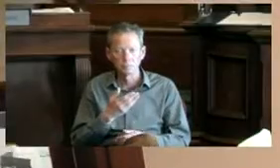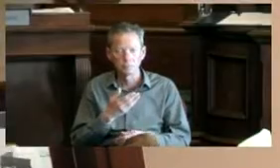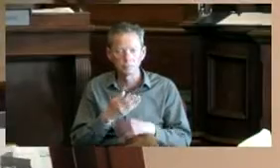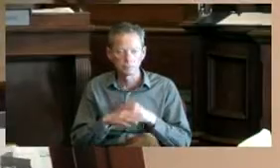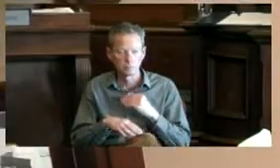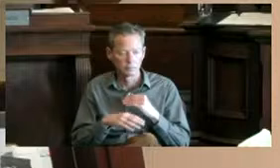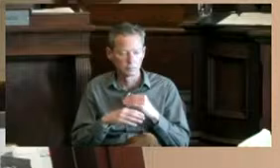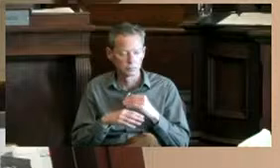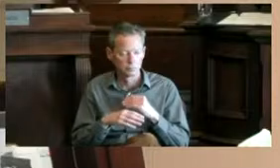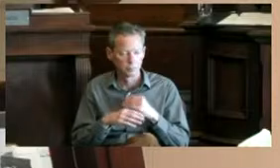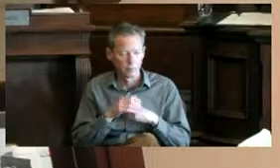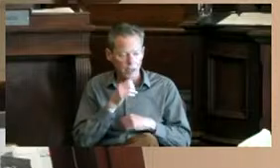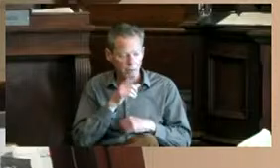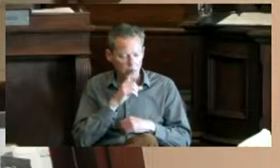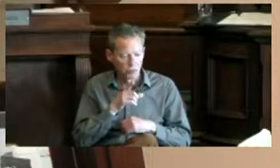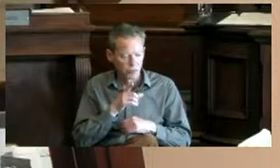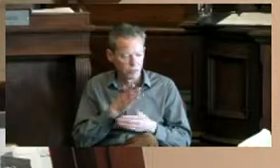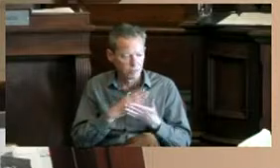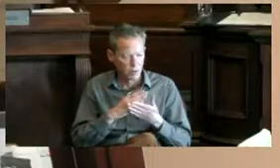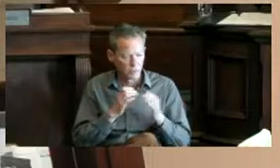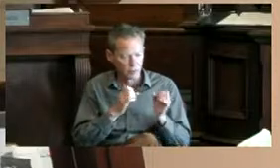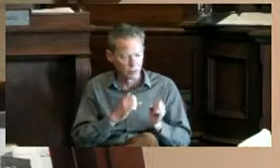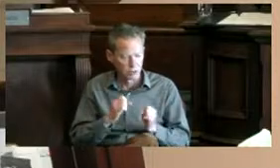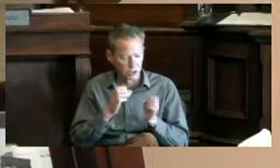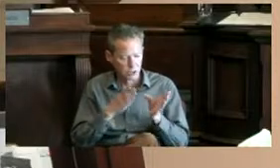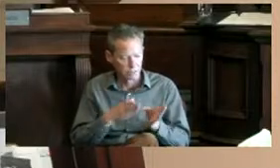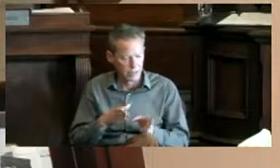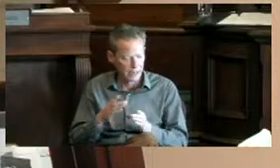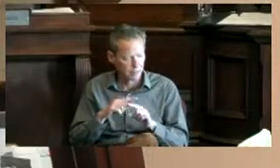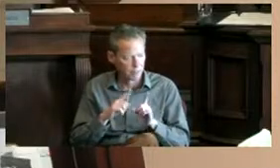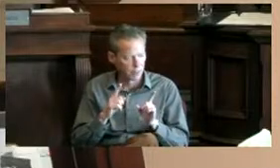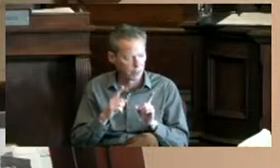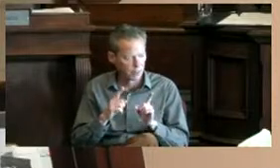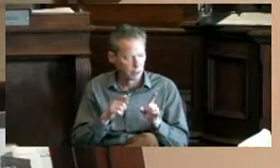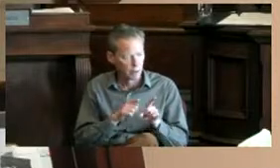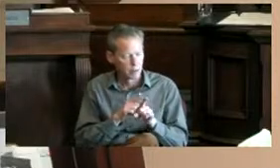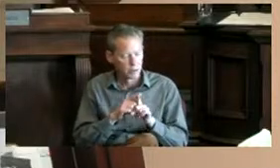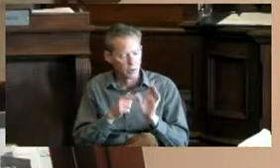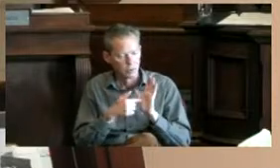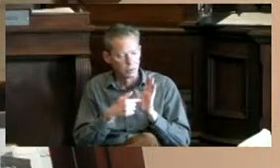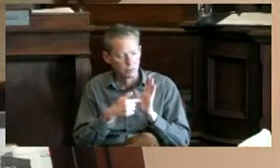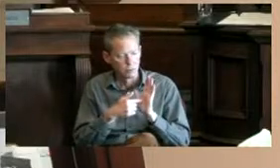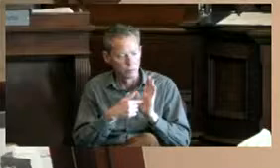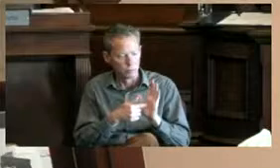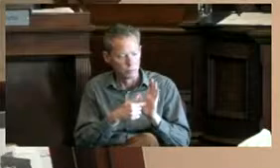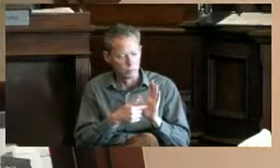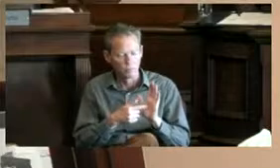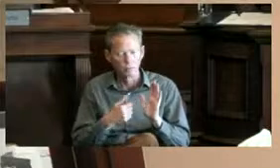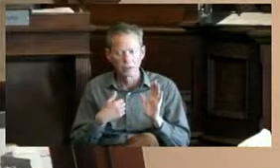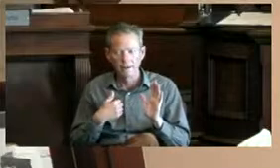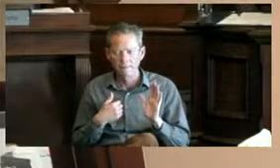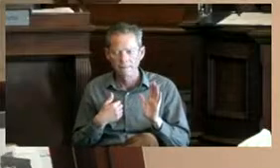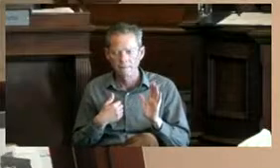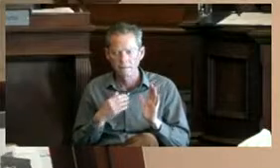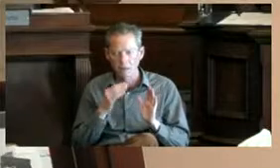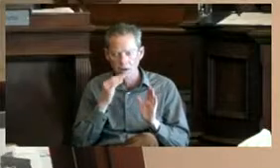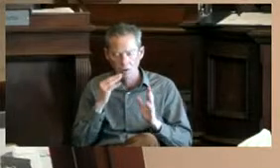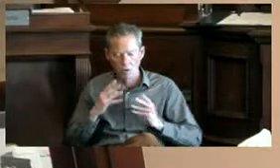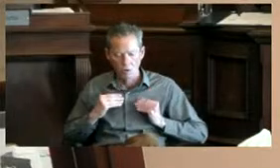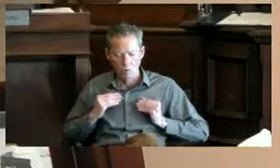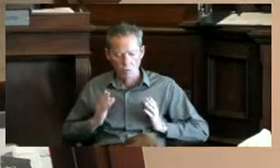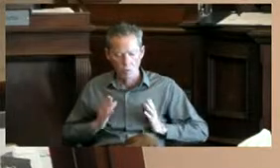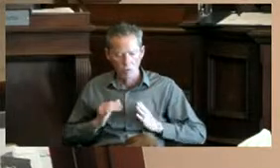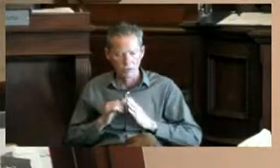I'm not sure if this is a part of your strategic plan, but I just also to point out the fact that we do have homeowners that